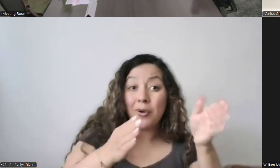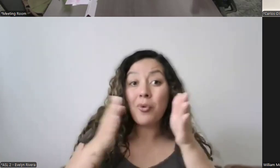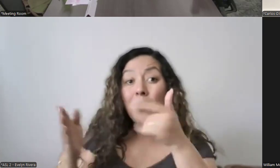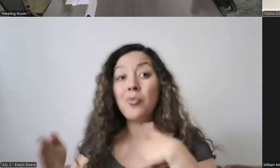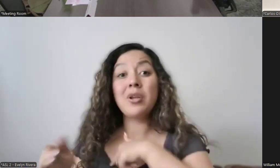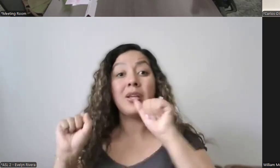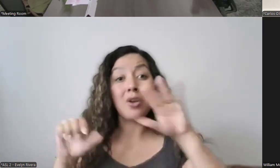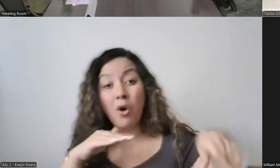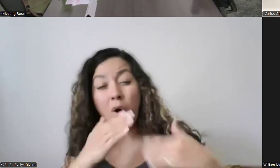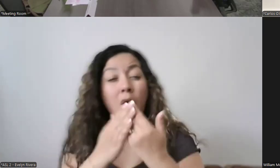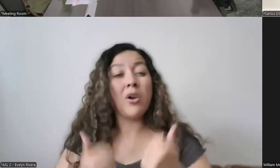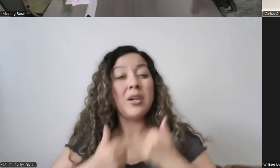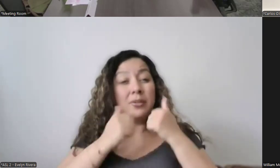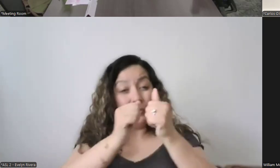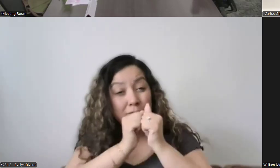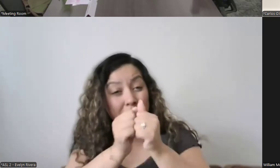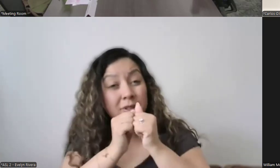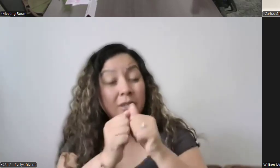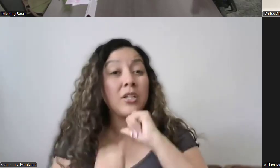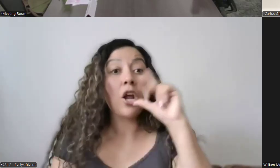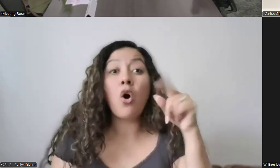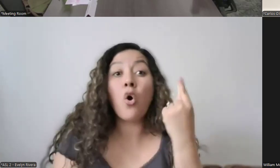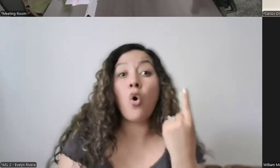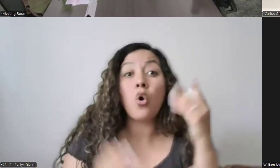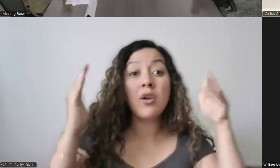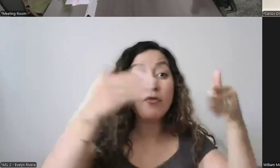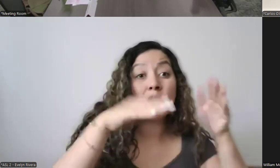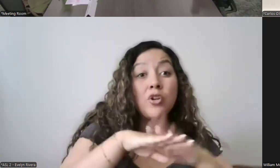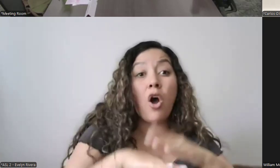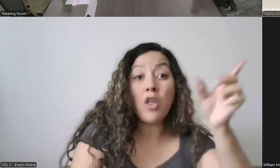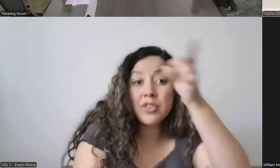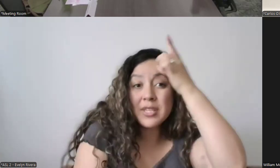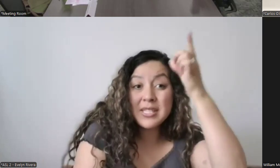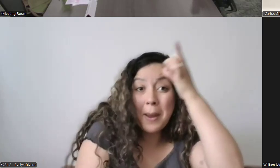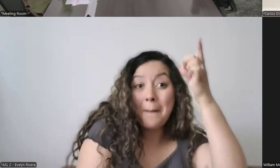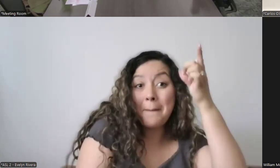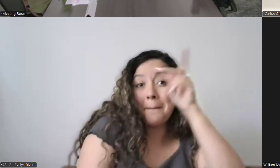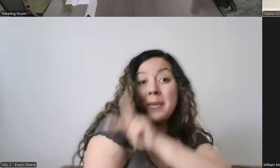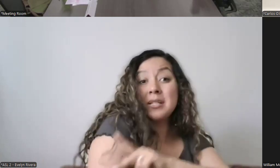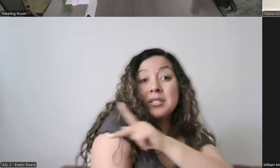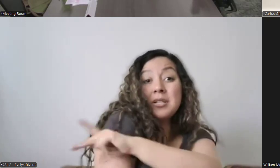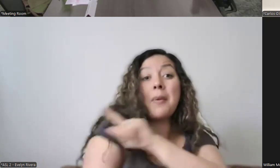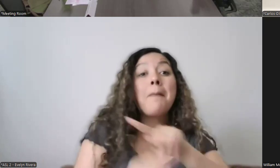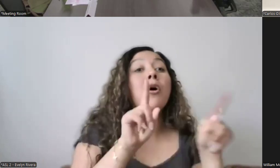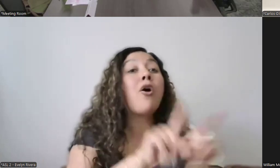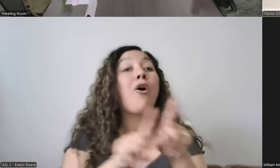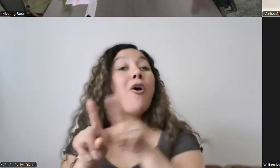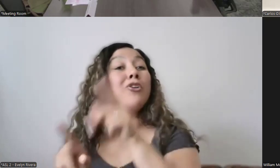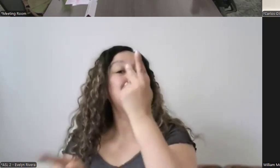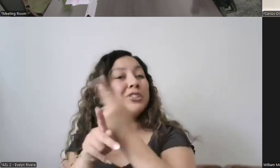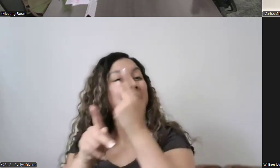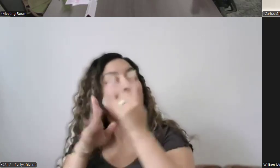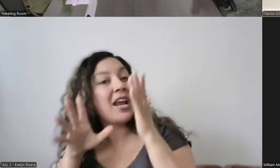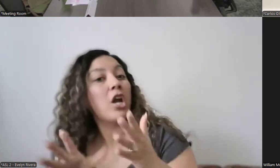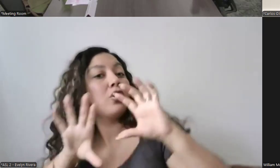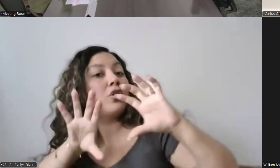together that deals not only with the person who's affected by dementia, but the caregivers, the kind of training and fundamental